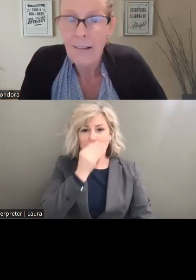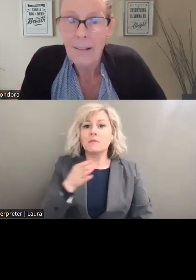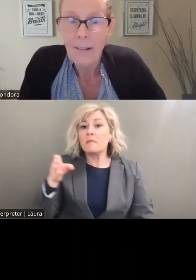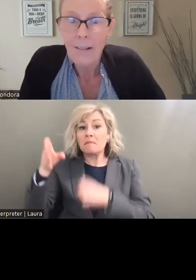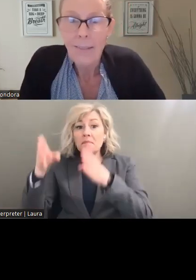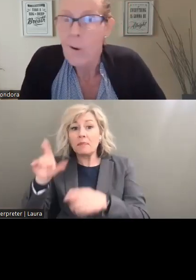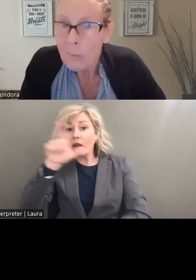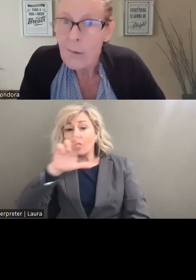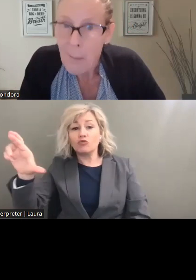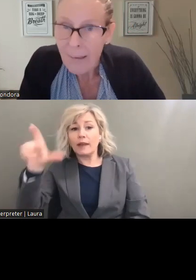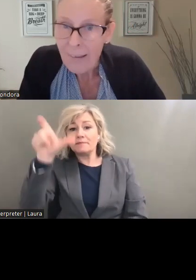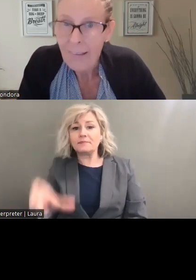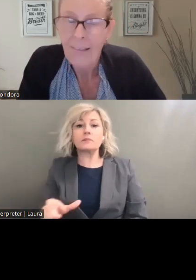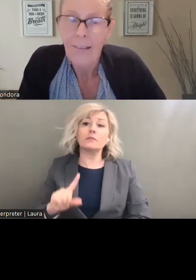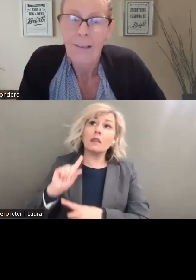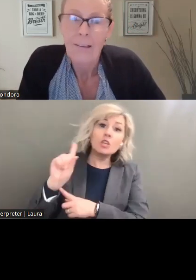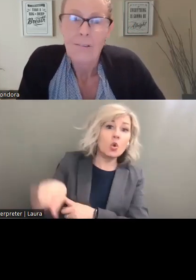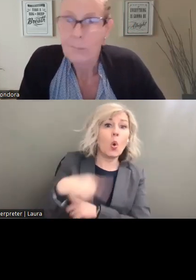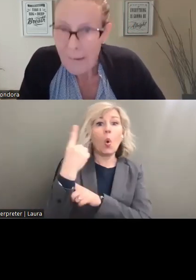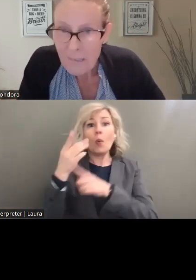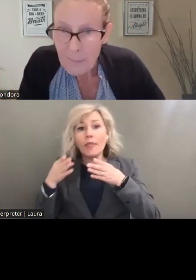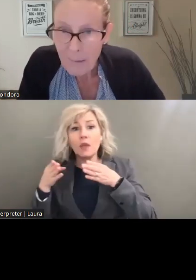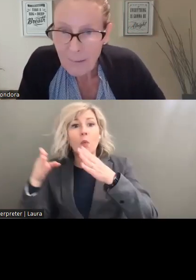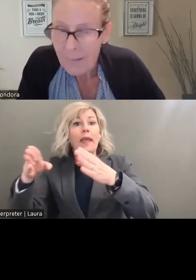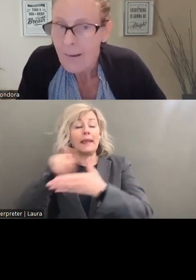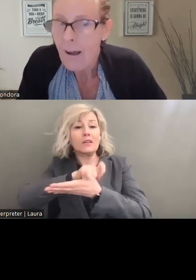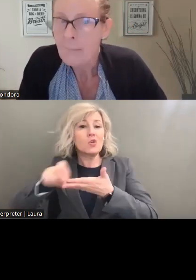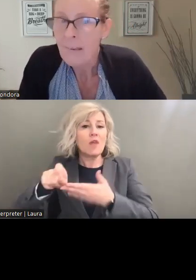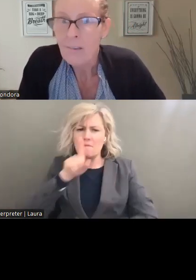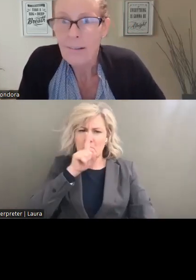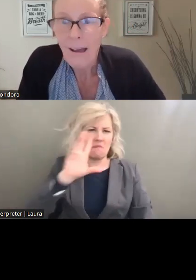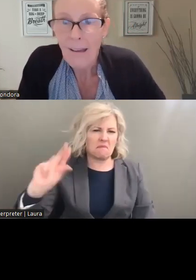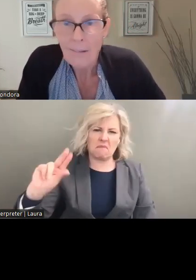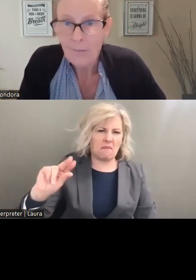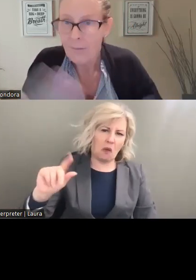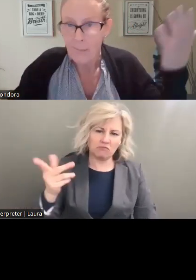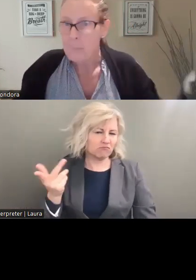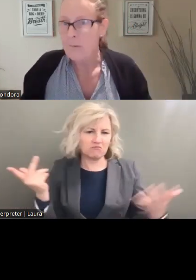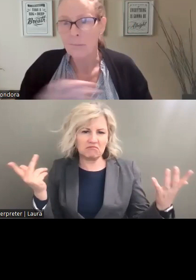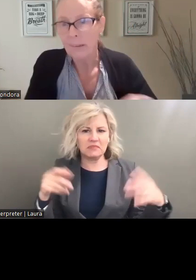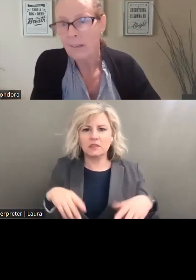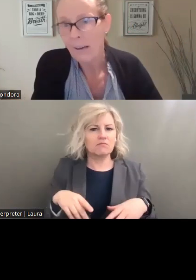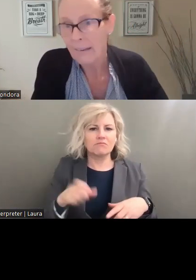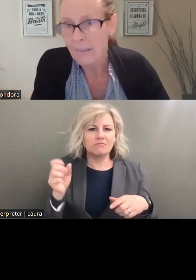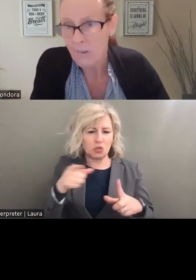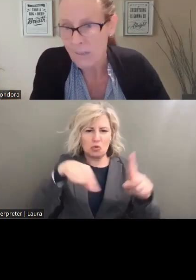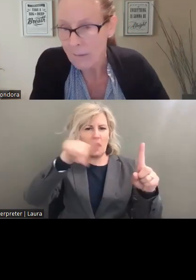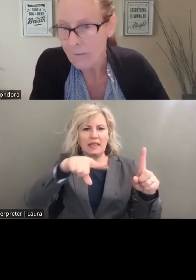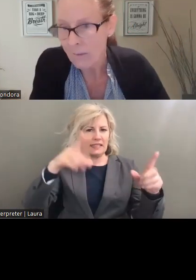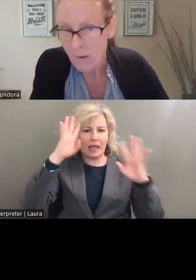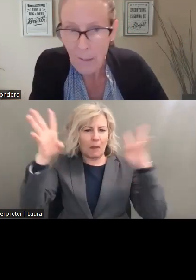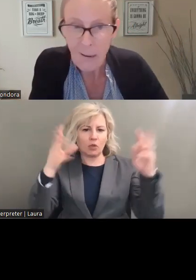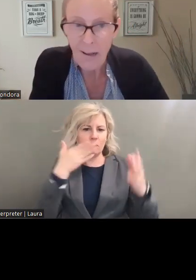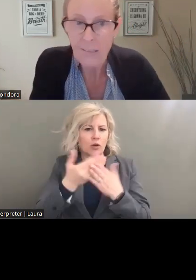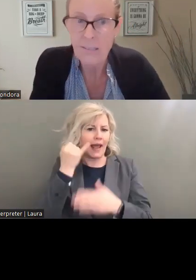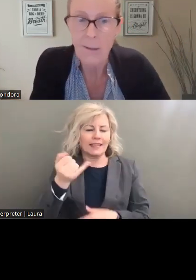not the only way to write something. These are not, you've come up with some really good ideas yourselves